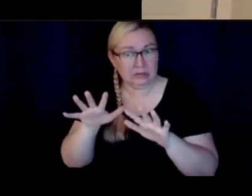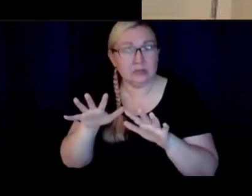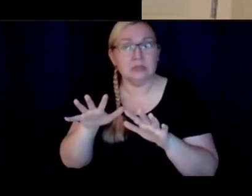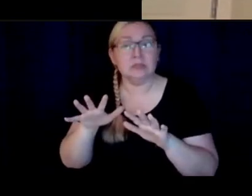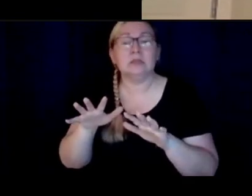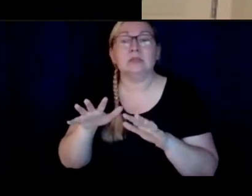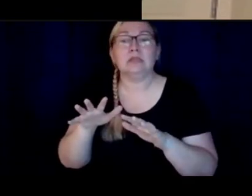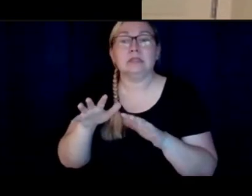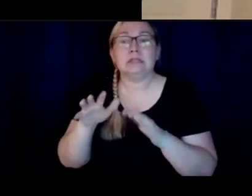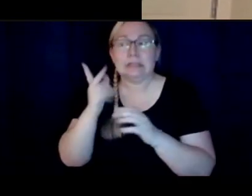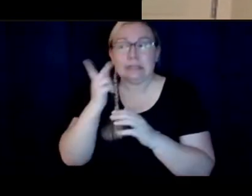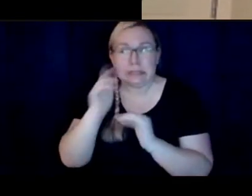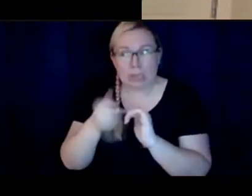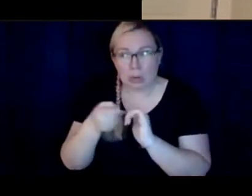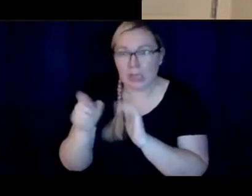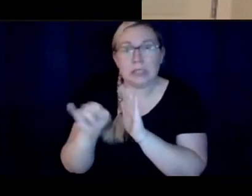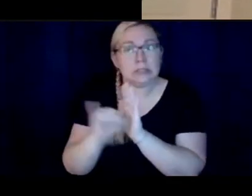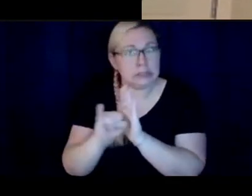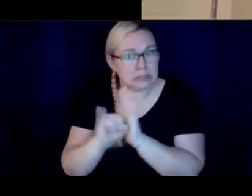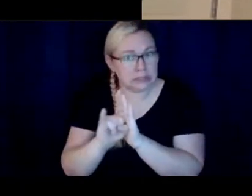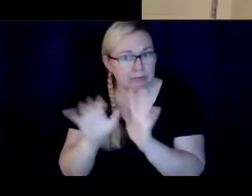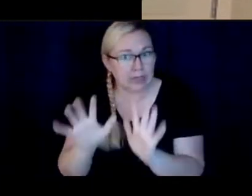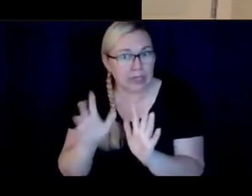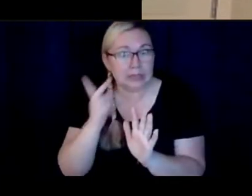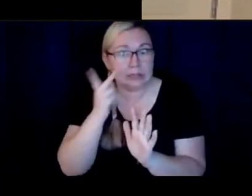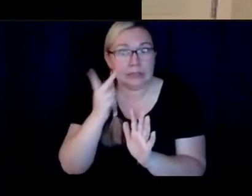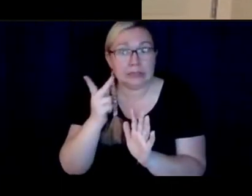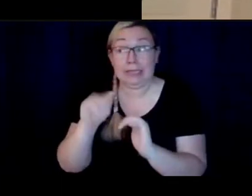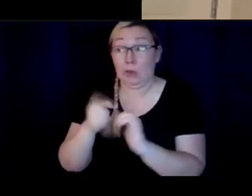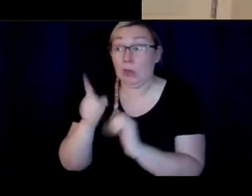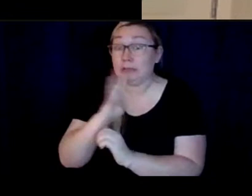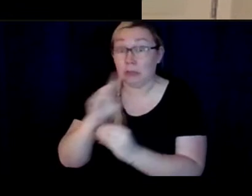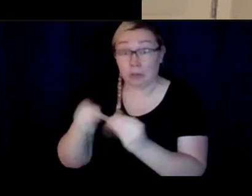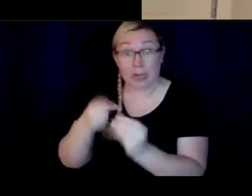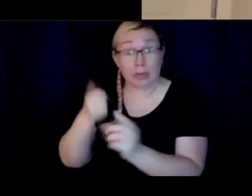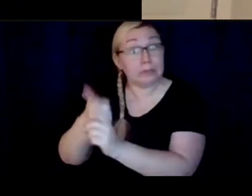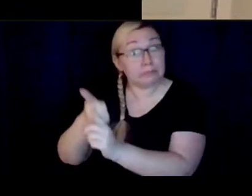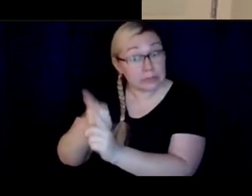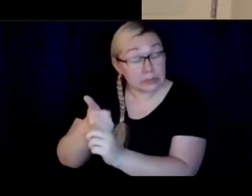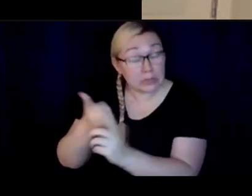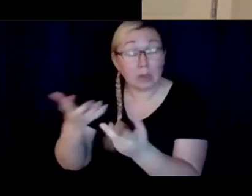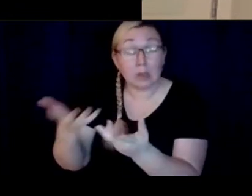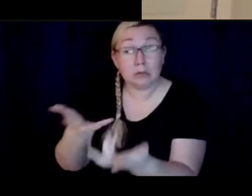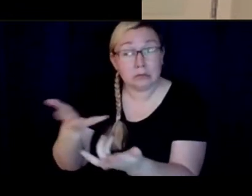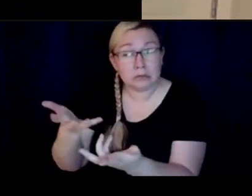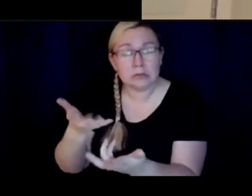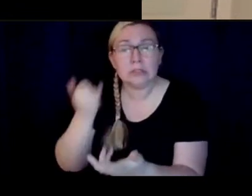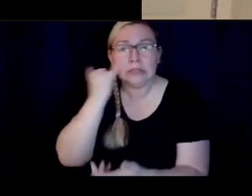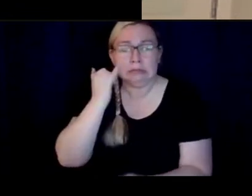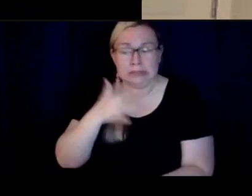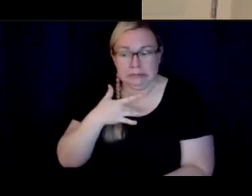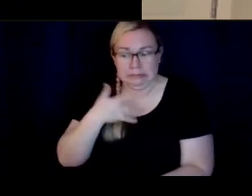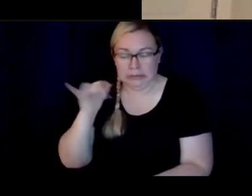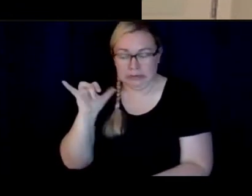they identify, see how they talk about themselves. If it feels like they're